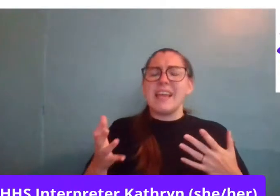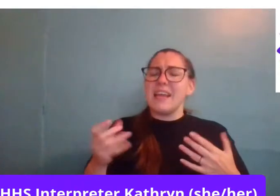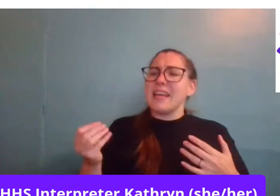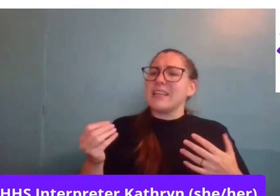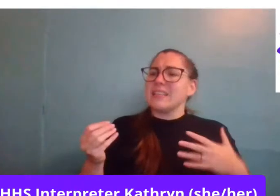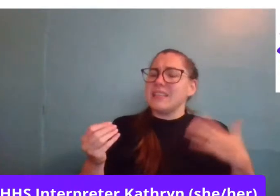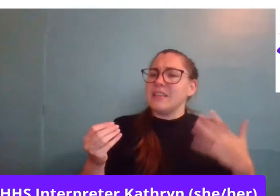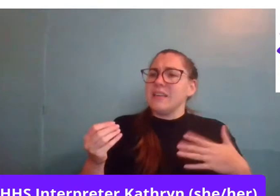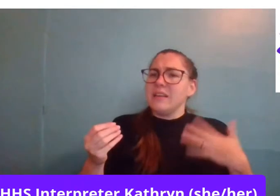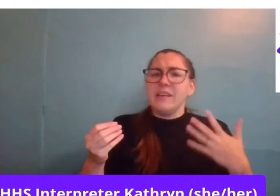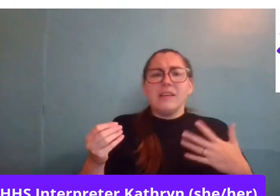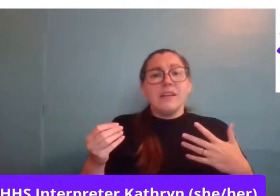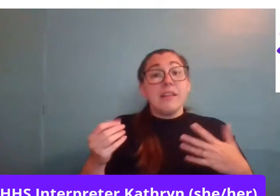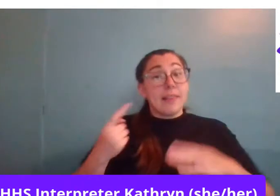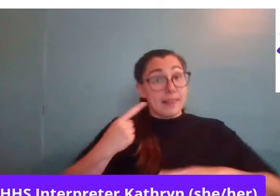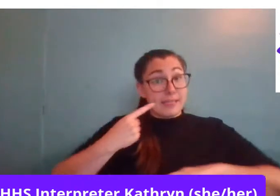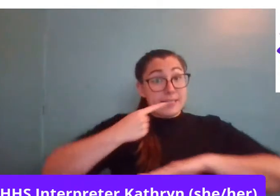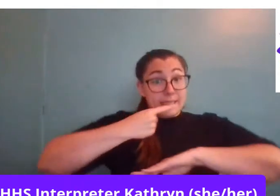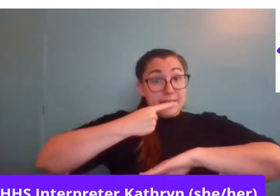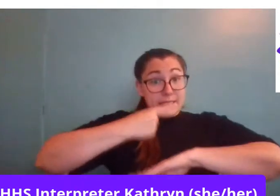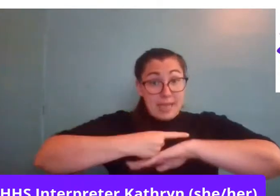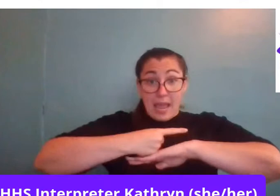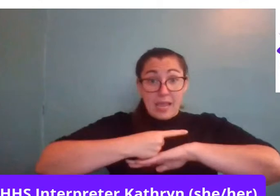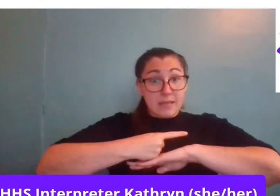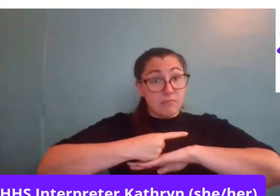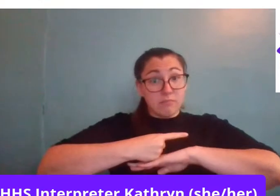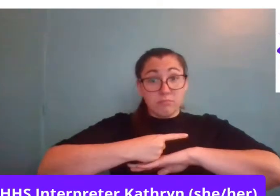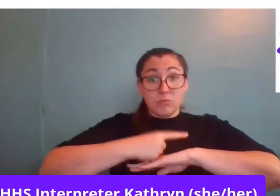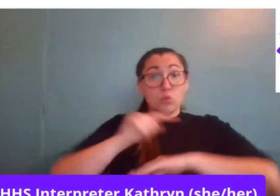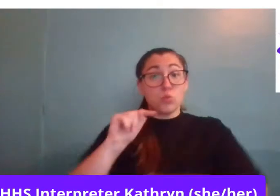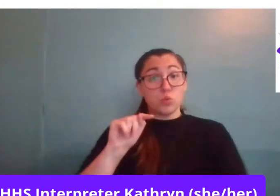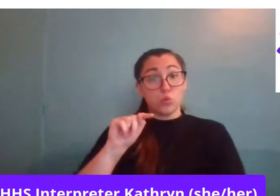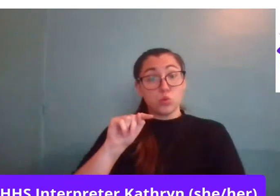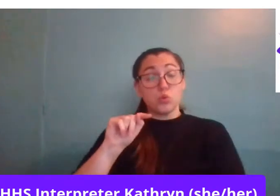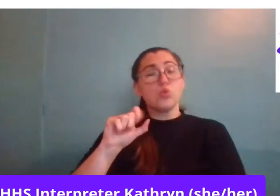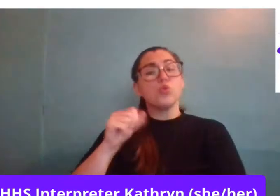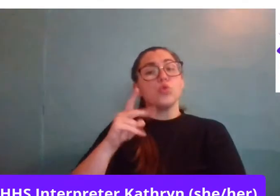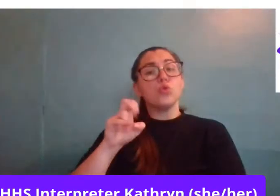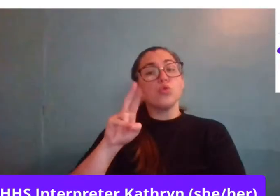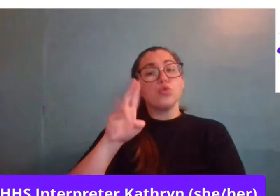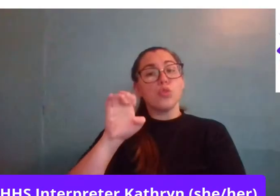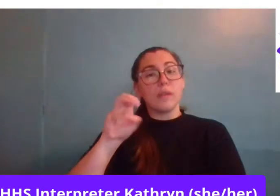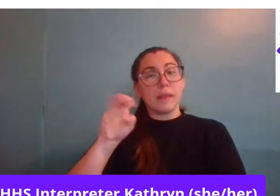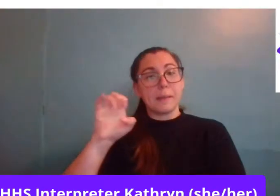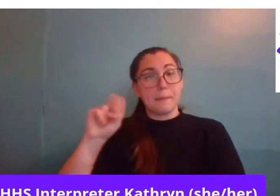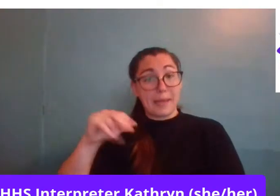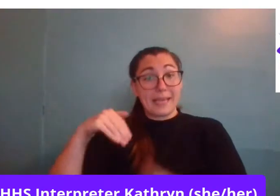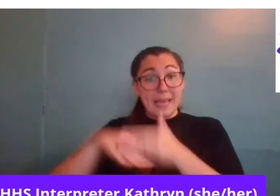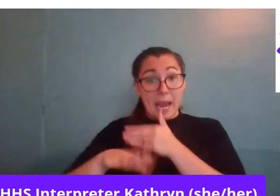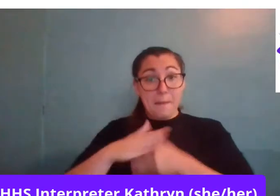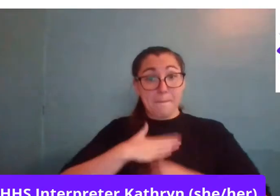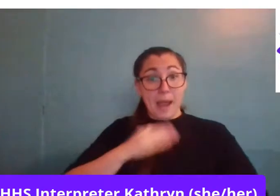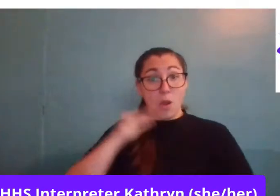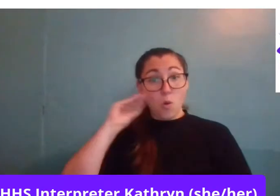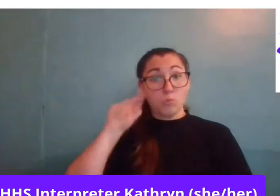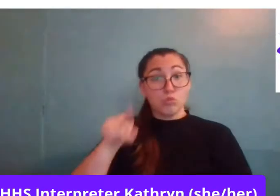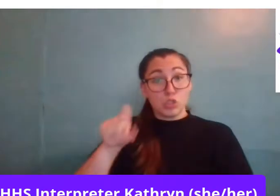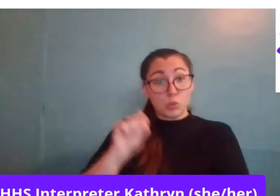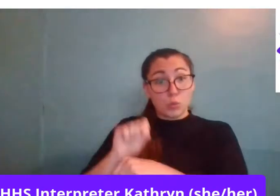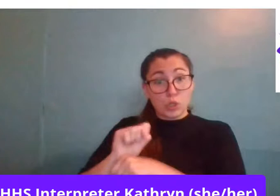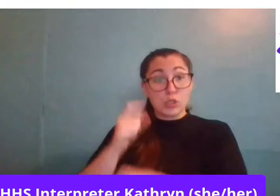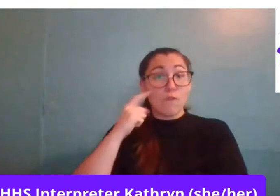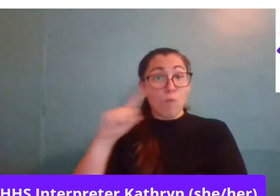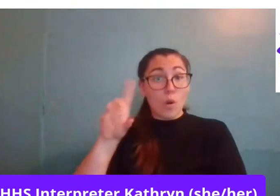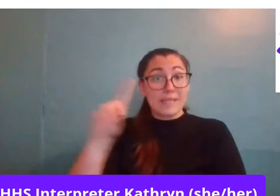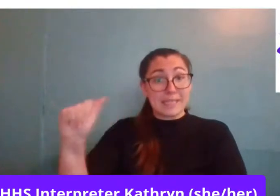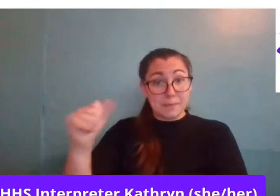the day that Trina came to my home, she works for Disability Advocates of Kent County. And Mm-hmm. she said she did